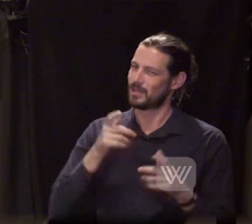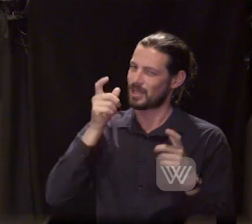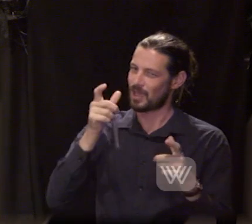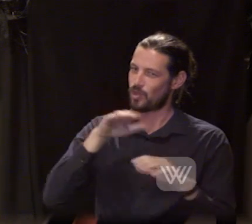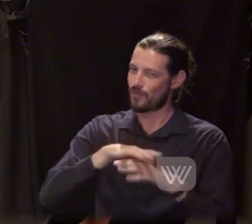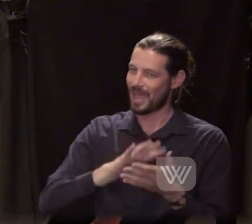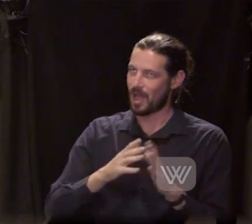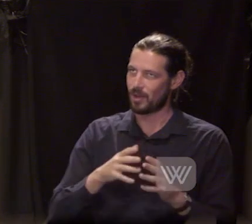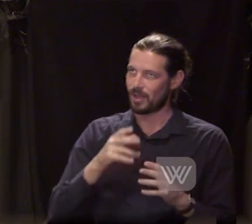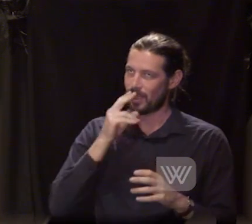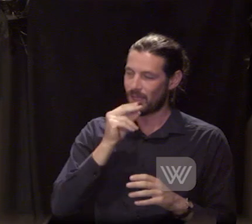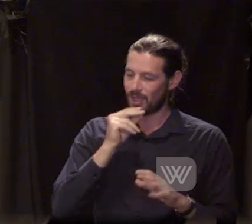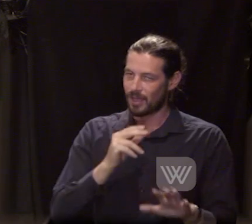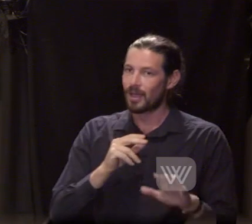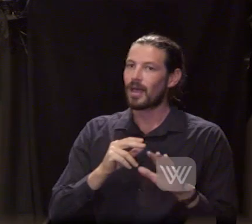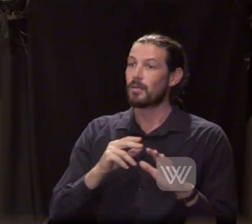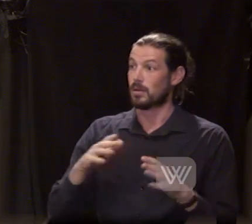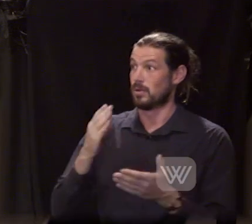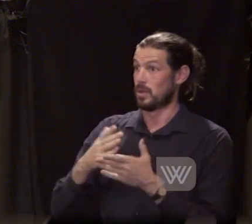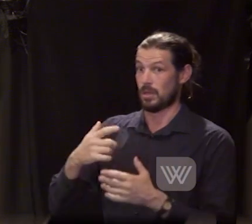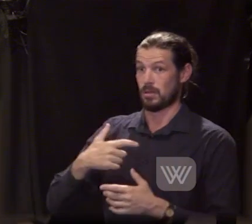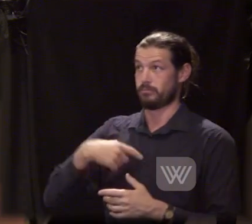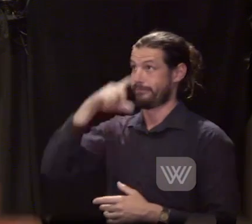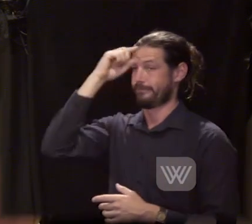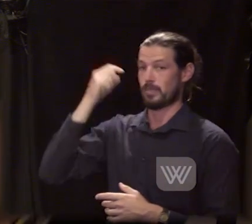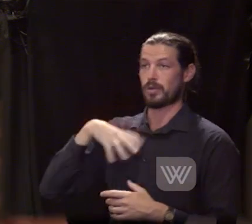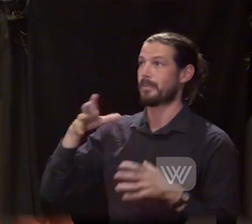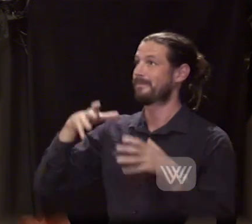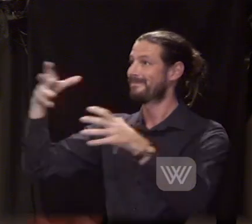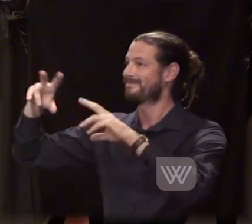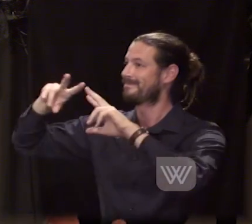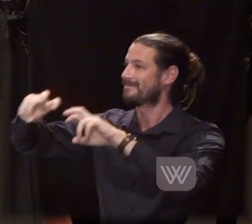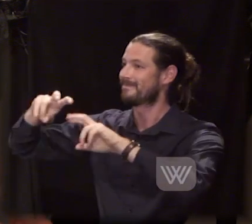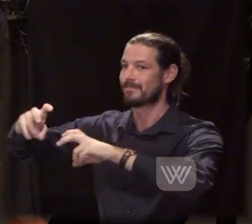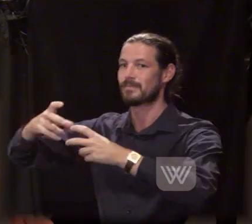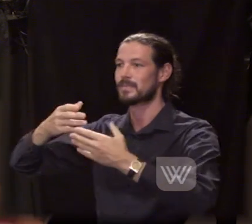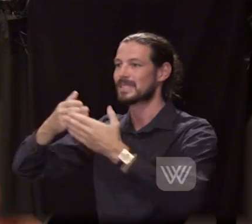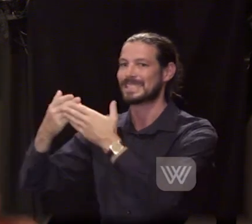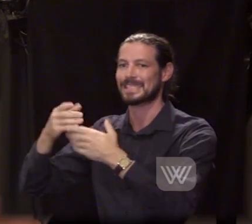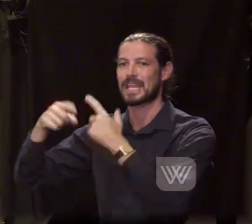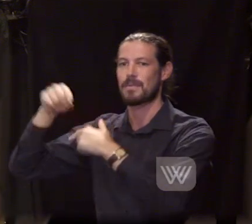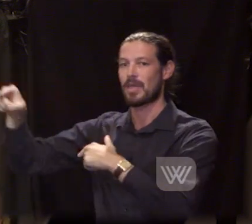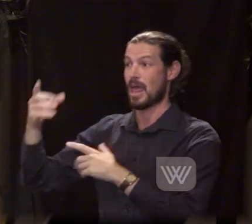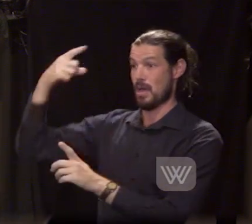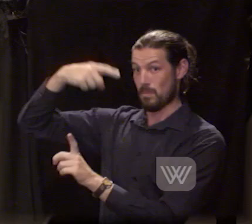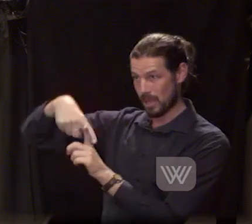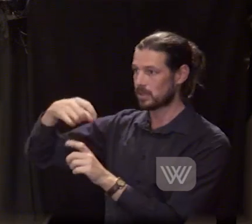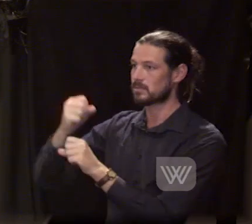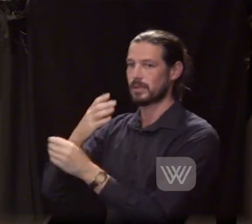that. But it's just, I want to go and study there. I want to have us go and not ruin it, because humans are really great at ruining things.